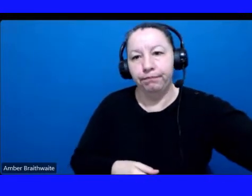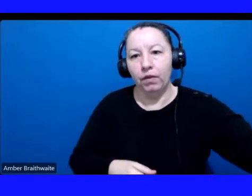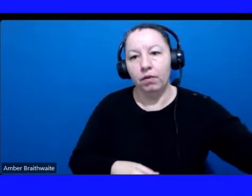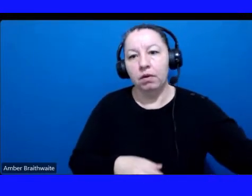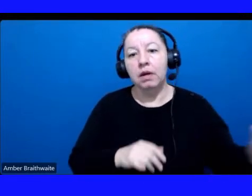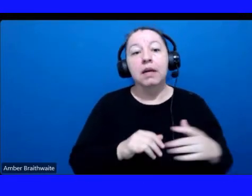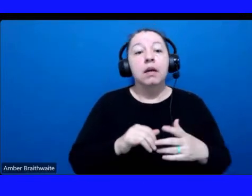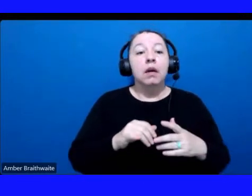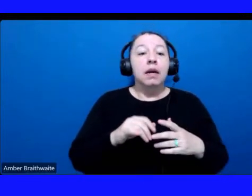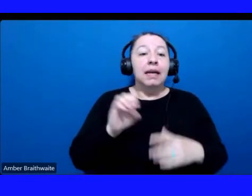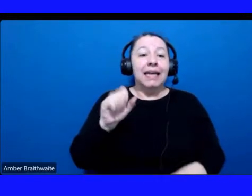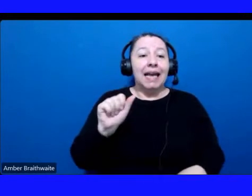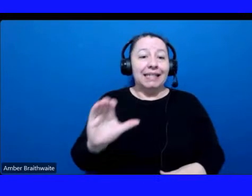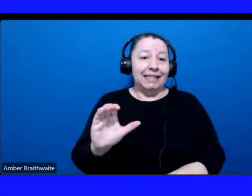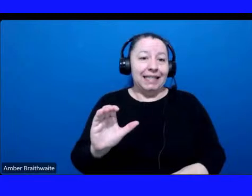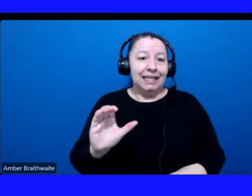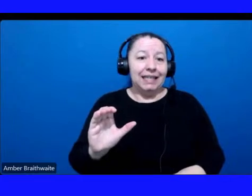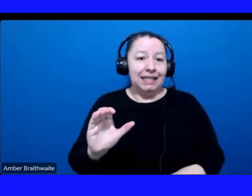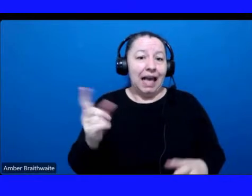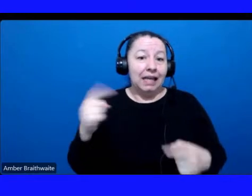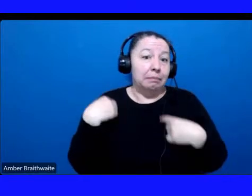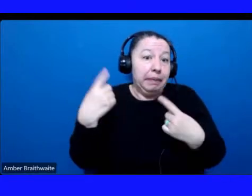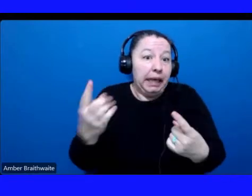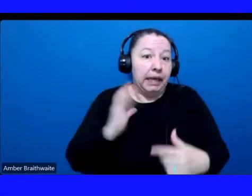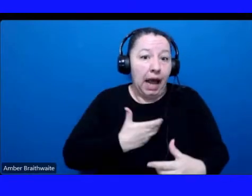apply. Next slide.